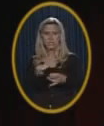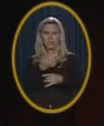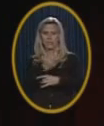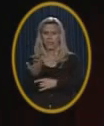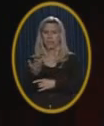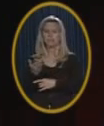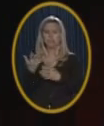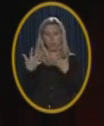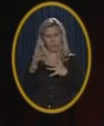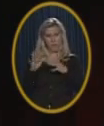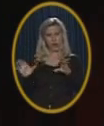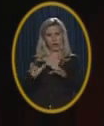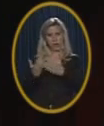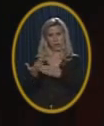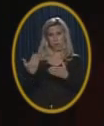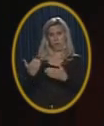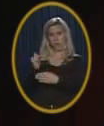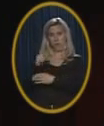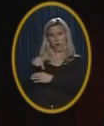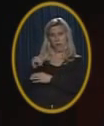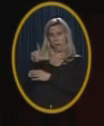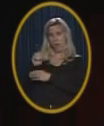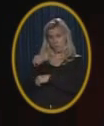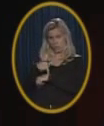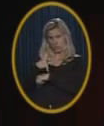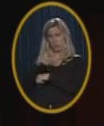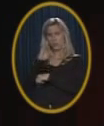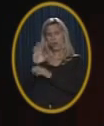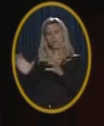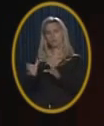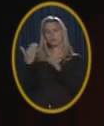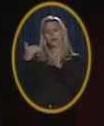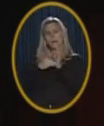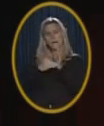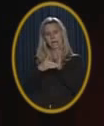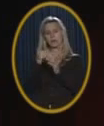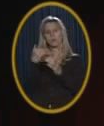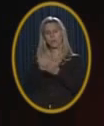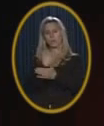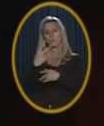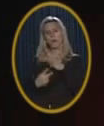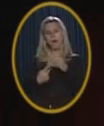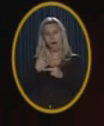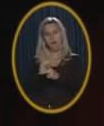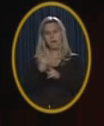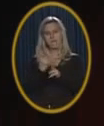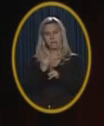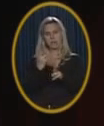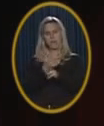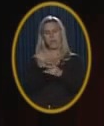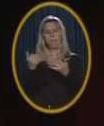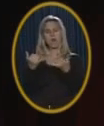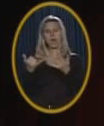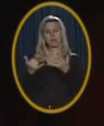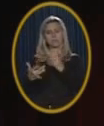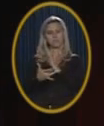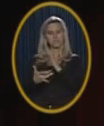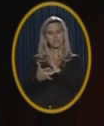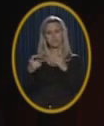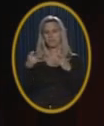a lot of really interesting things that we've already done back in the Apollo programs, but we're going to have to do them all again with a new kind of vehicle. And with modern electronics and stuff,